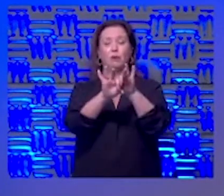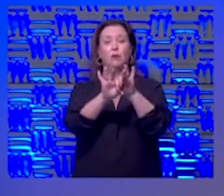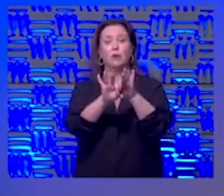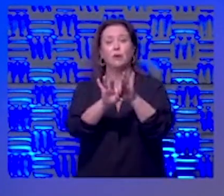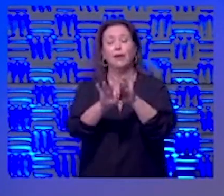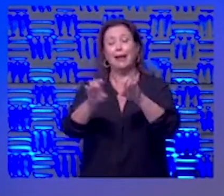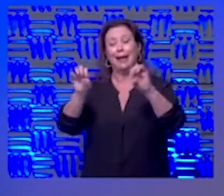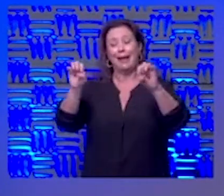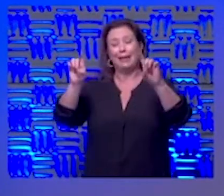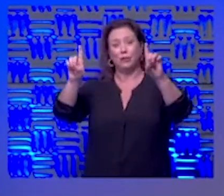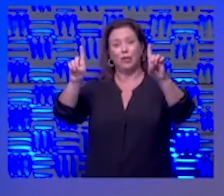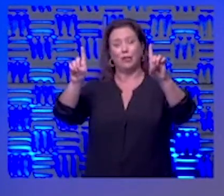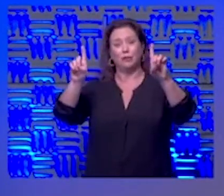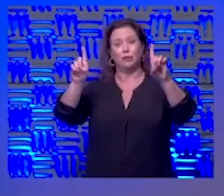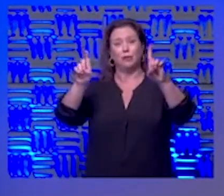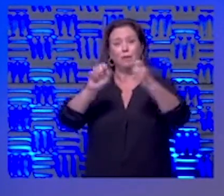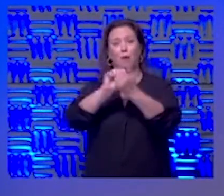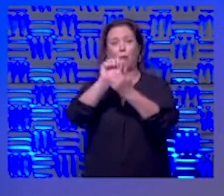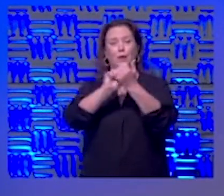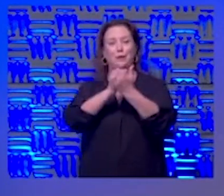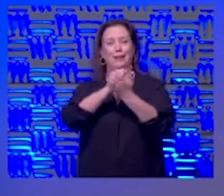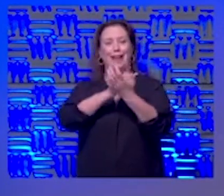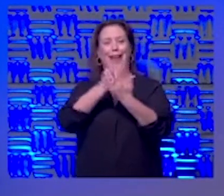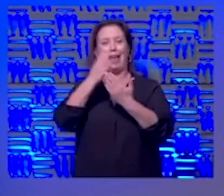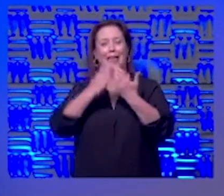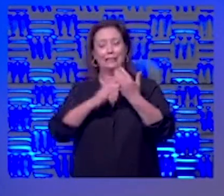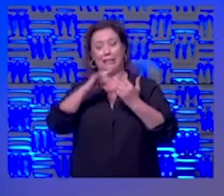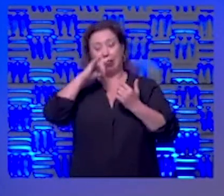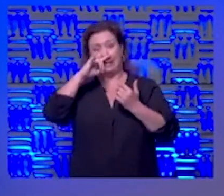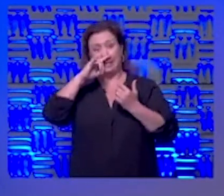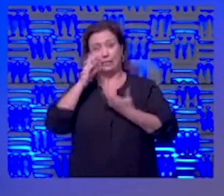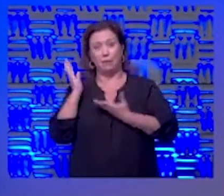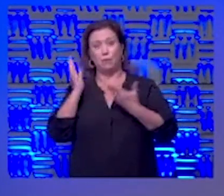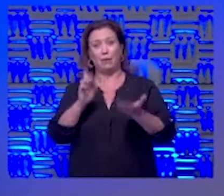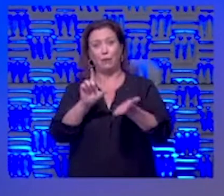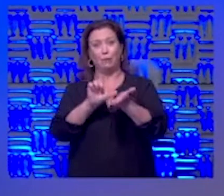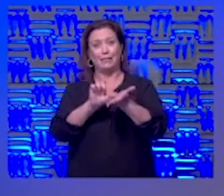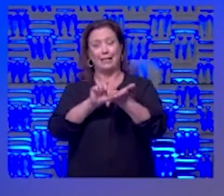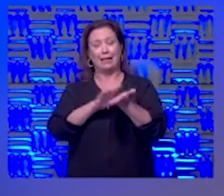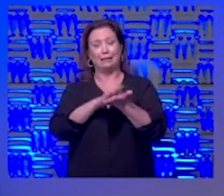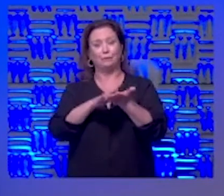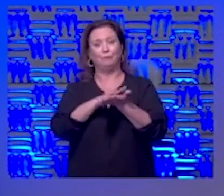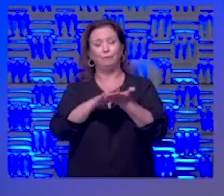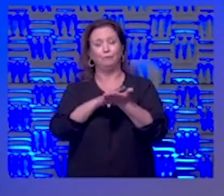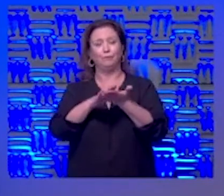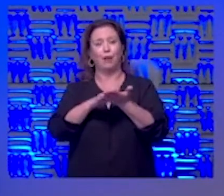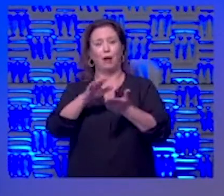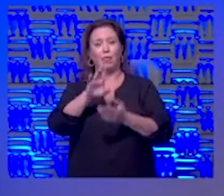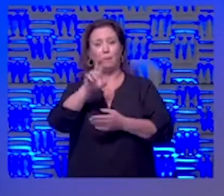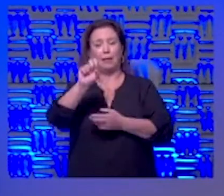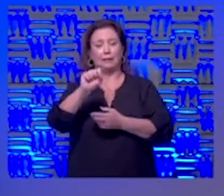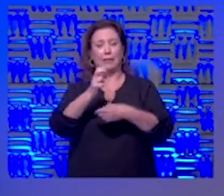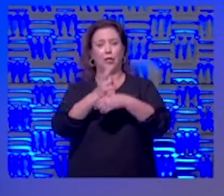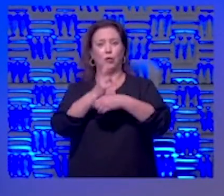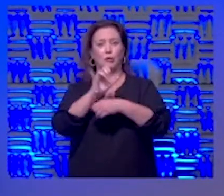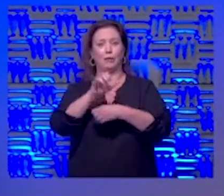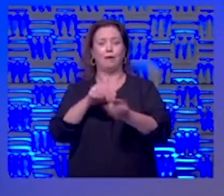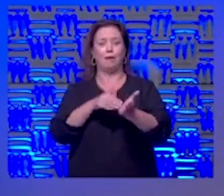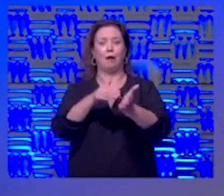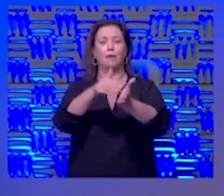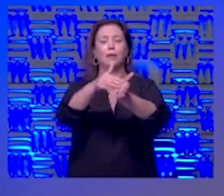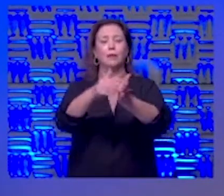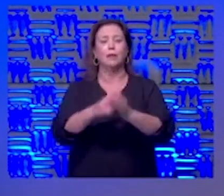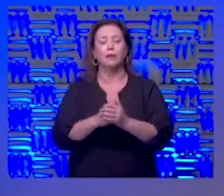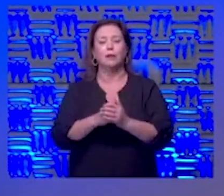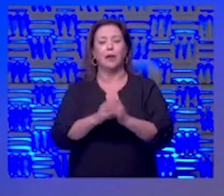will education about hand sanitizer, and maybe kids bringing their own hand sanitizer on the bus and using that frequently. So I think